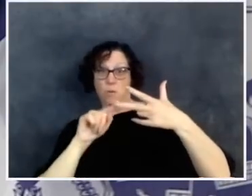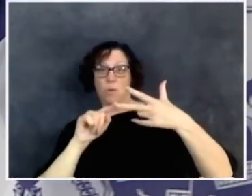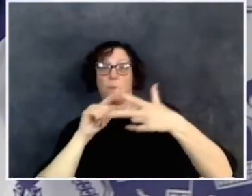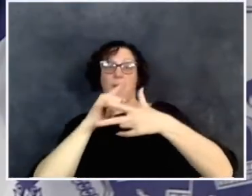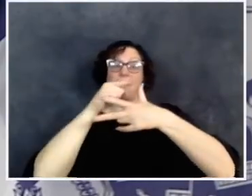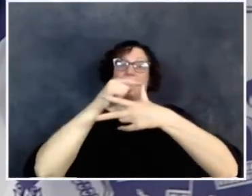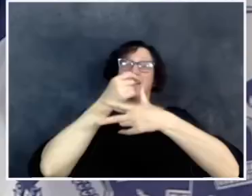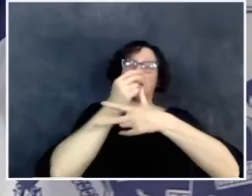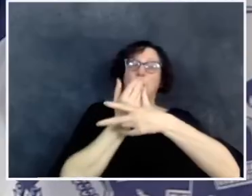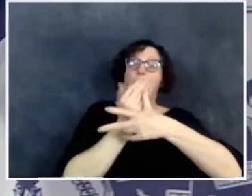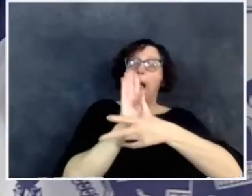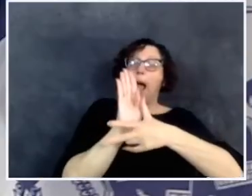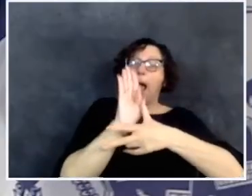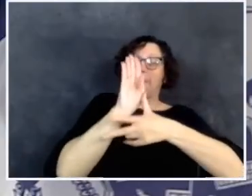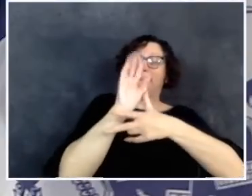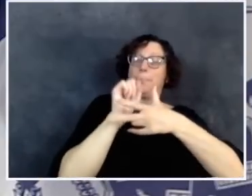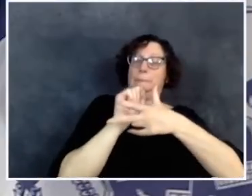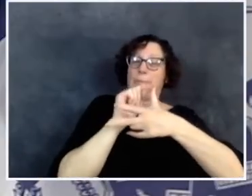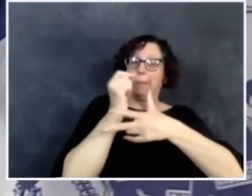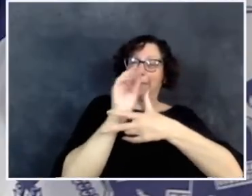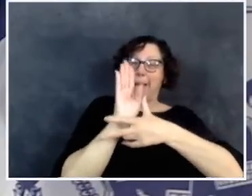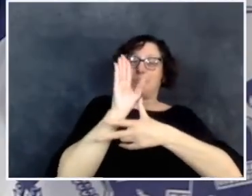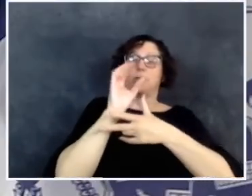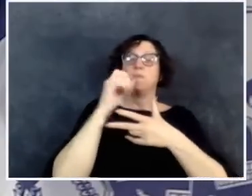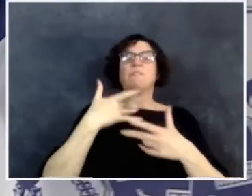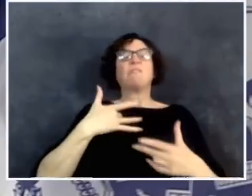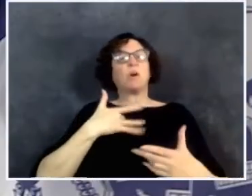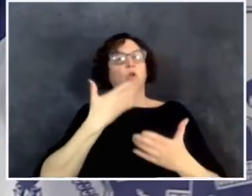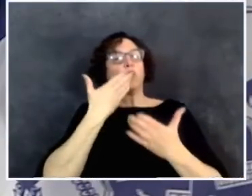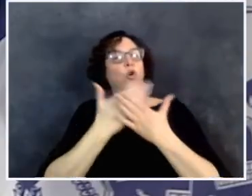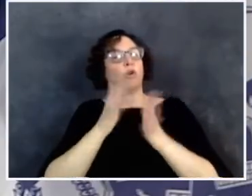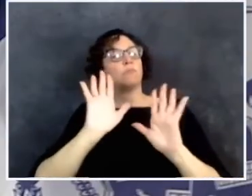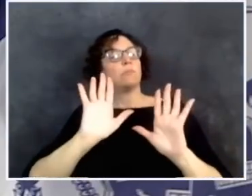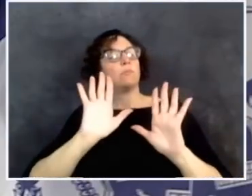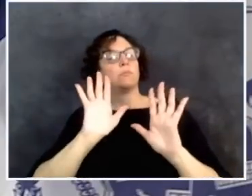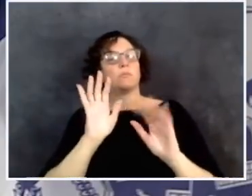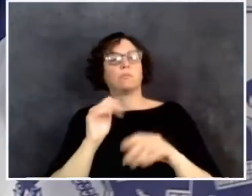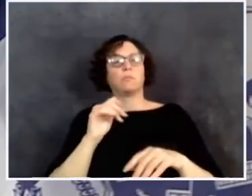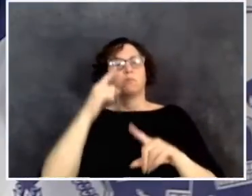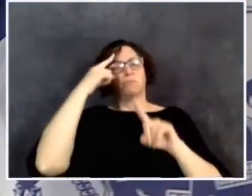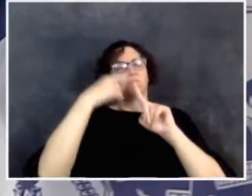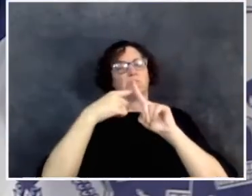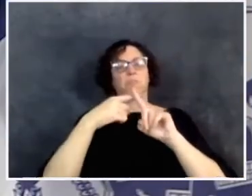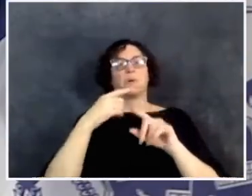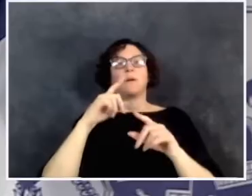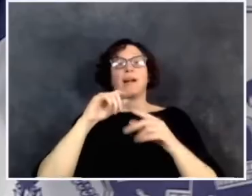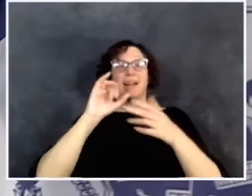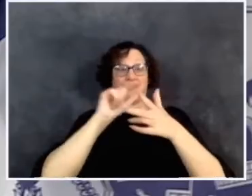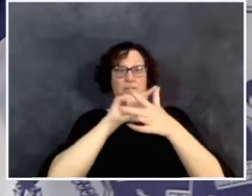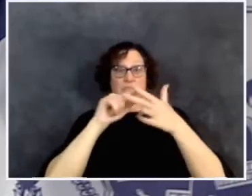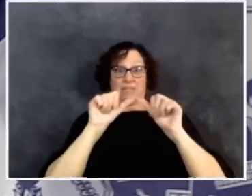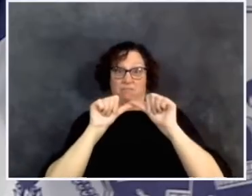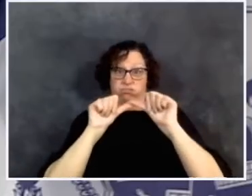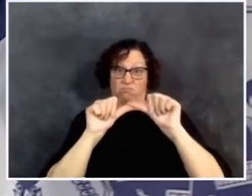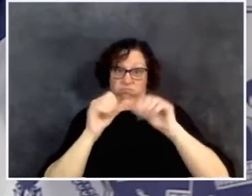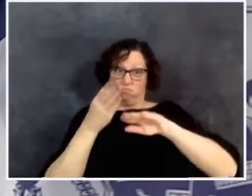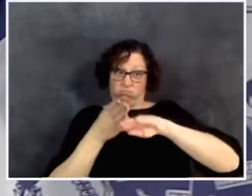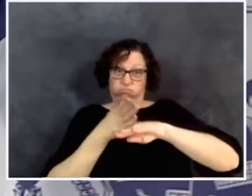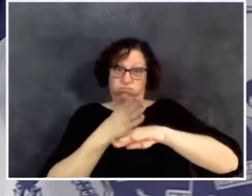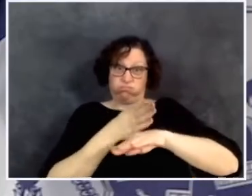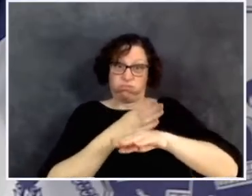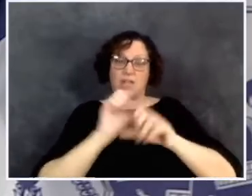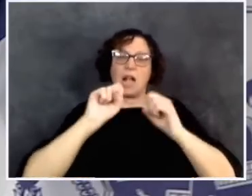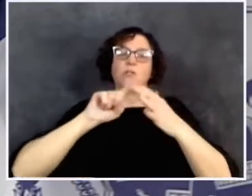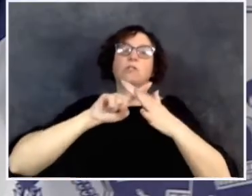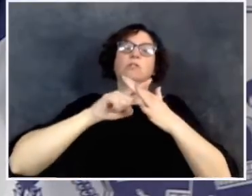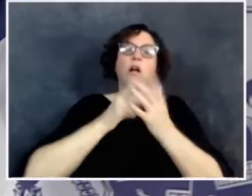we can create the momentum and start on the pathway to the next stage. But I think we have just too small a sample size